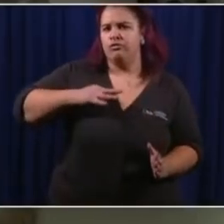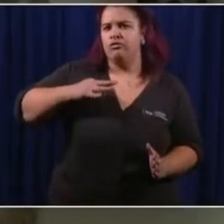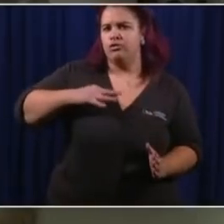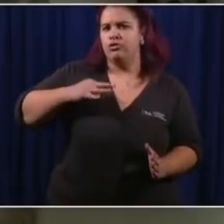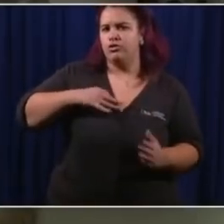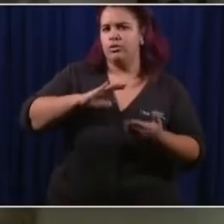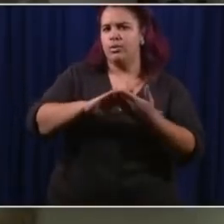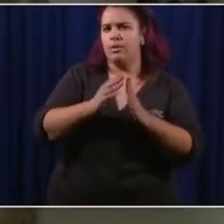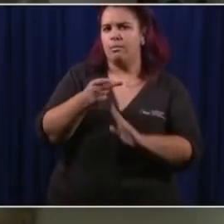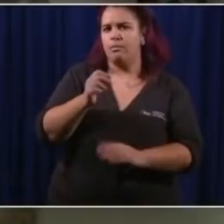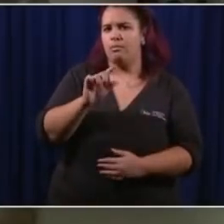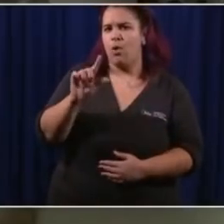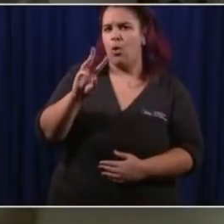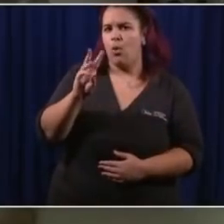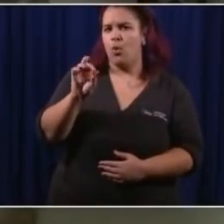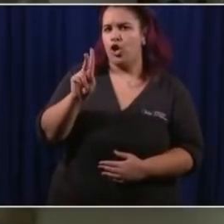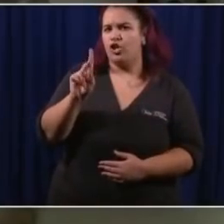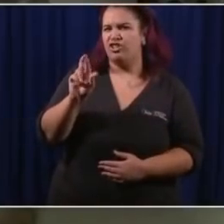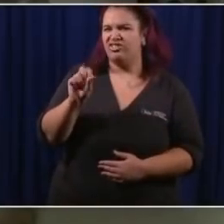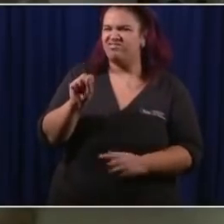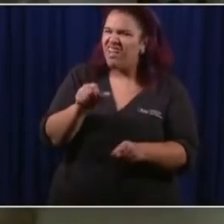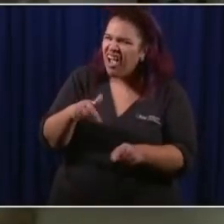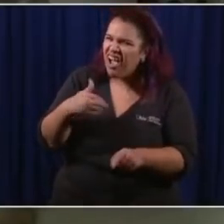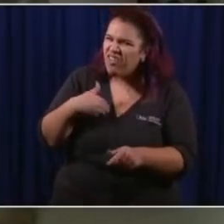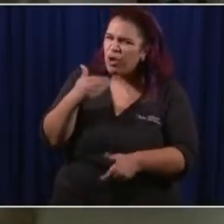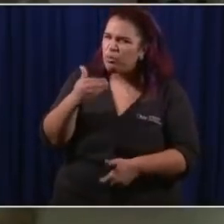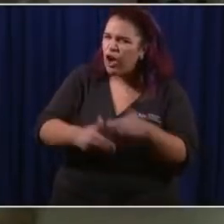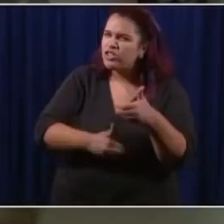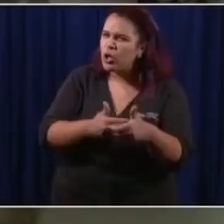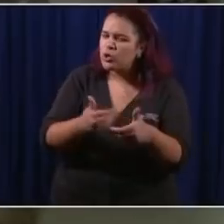of watch this and see how it's going.